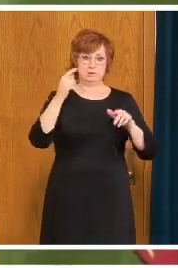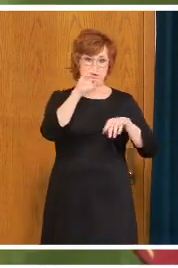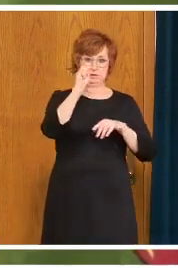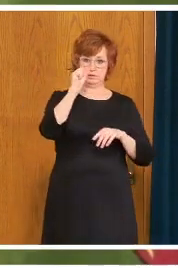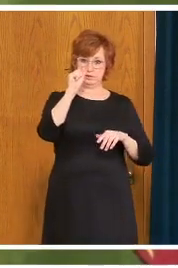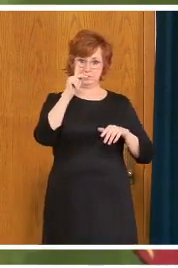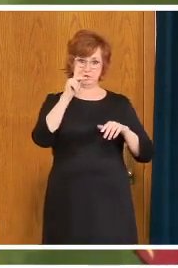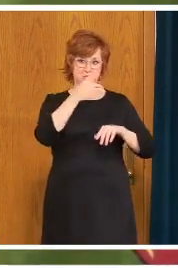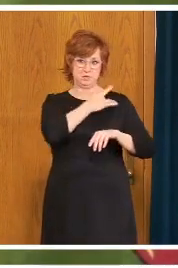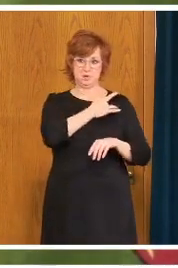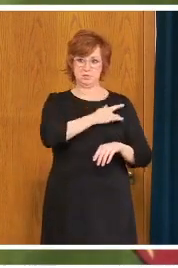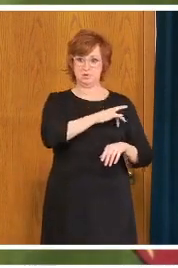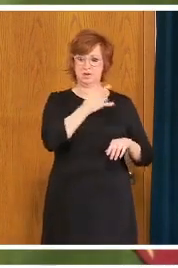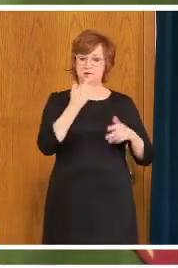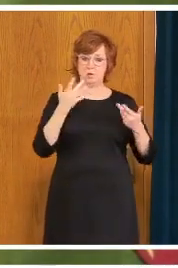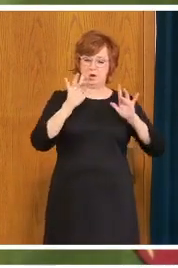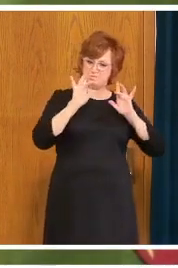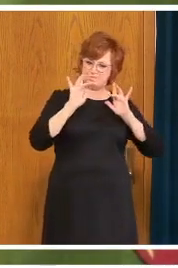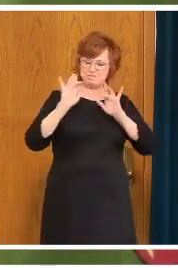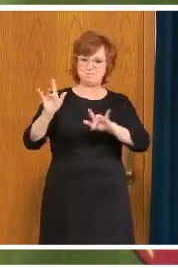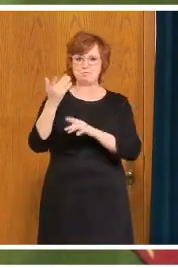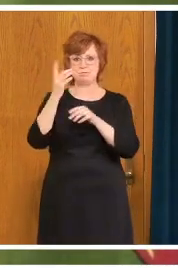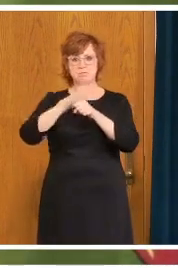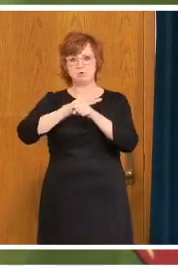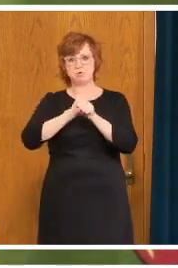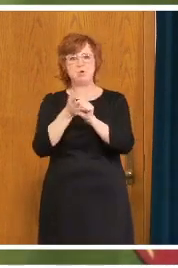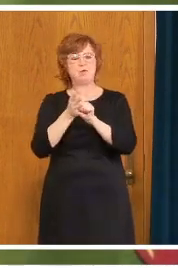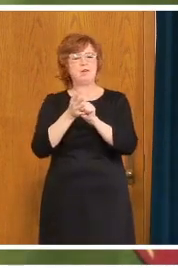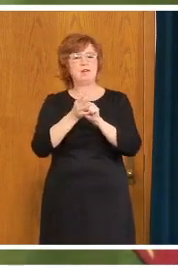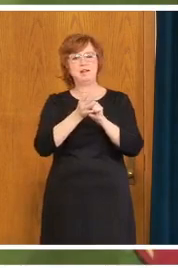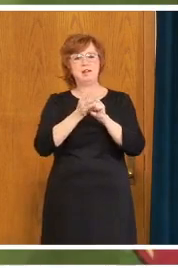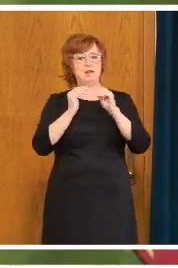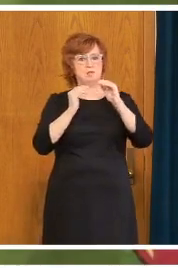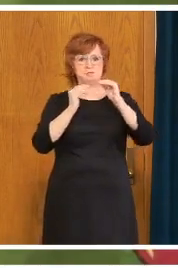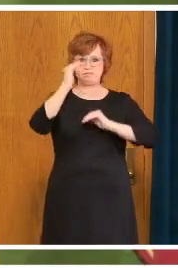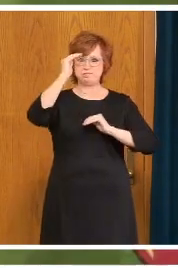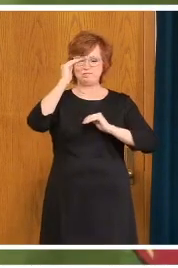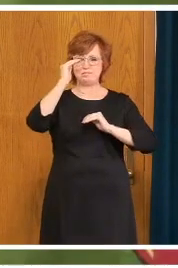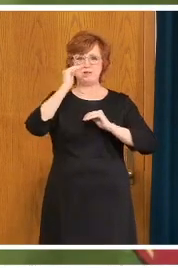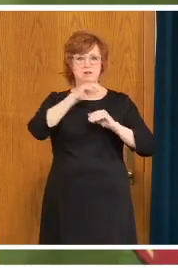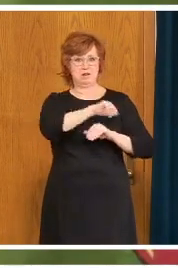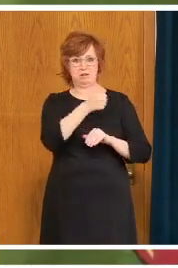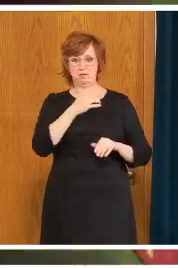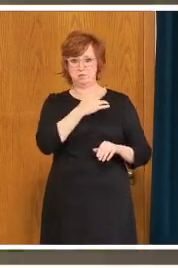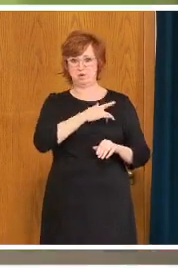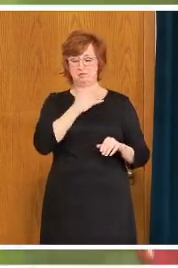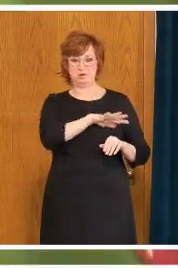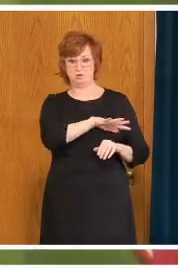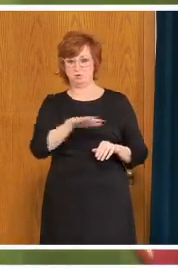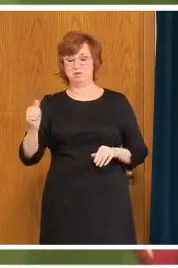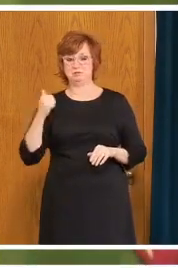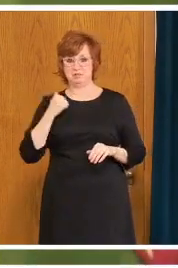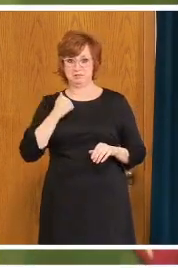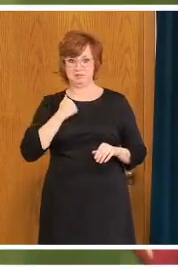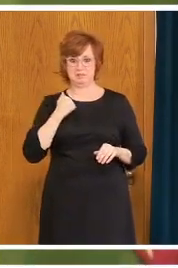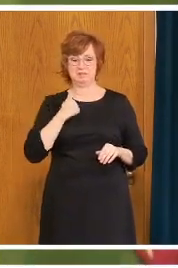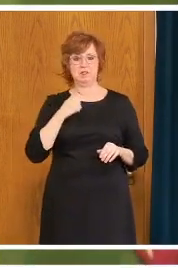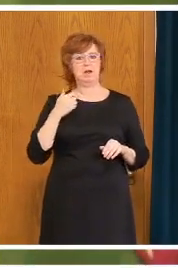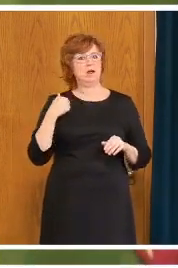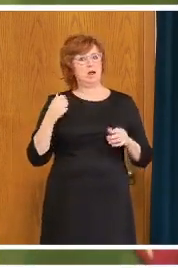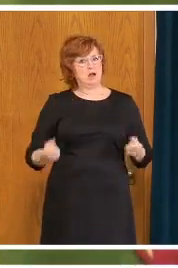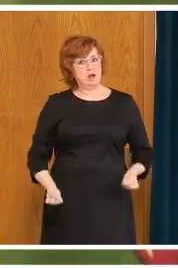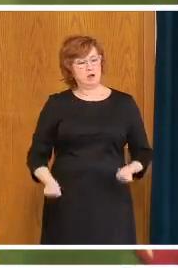faster than any other province in Canada. We have now delivered almost 300,000 vaccinations, and